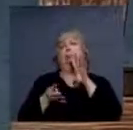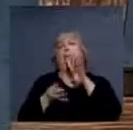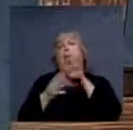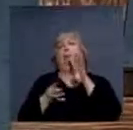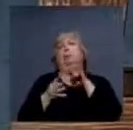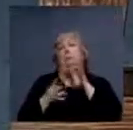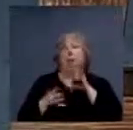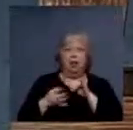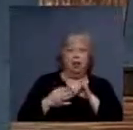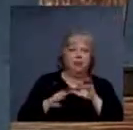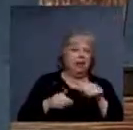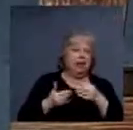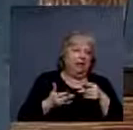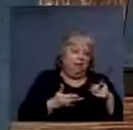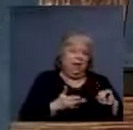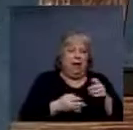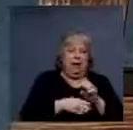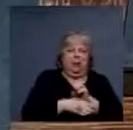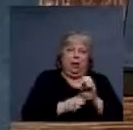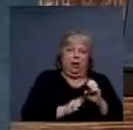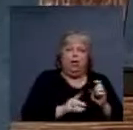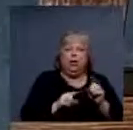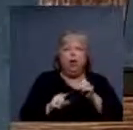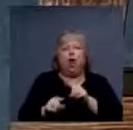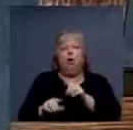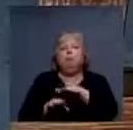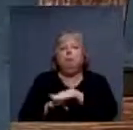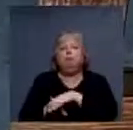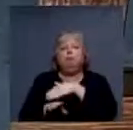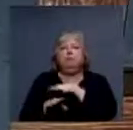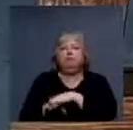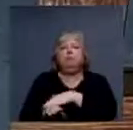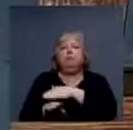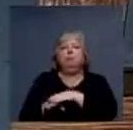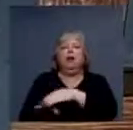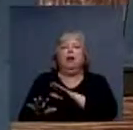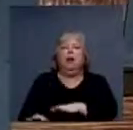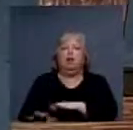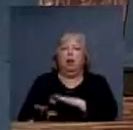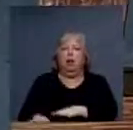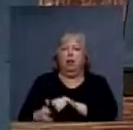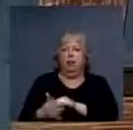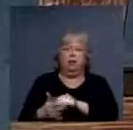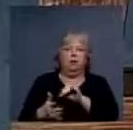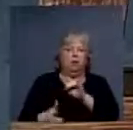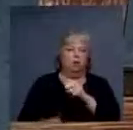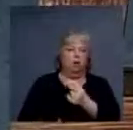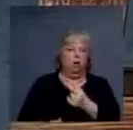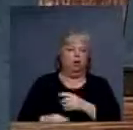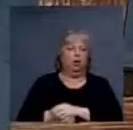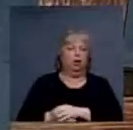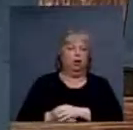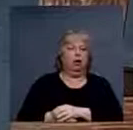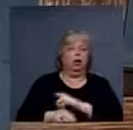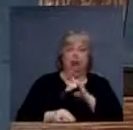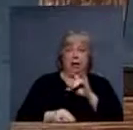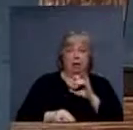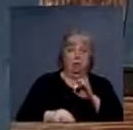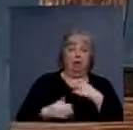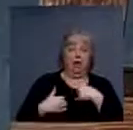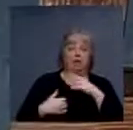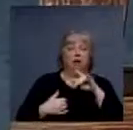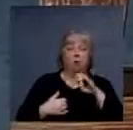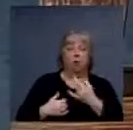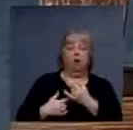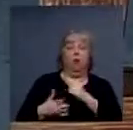opportunity for that employee to go and calm down that dog personally. If we do have a dog that's a nuisance that will continue